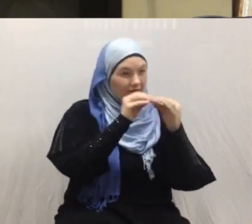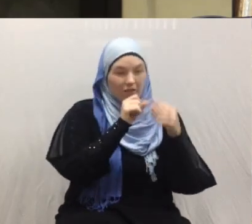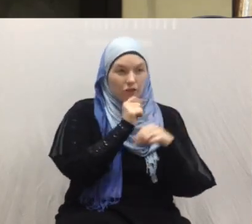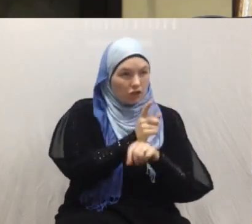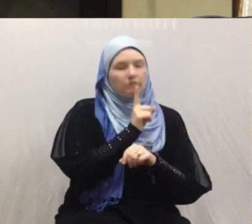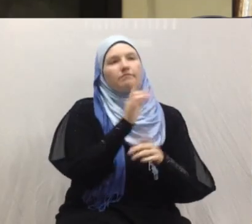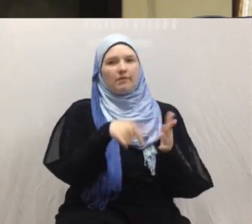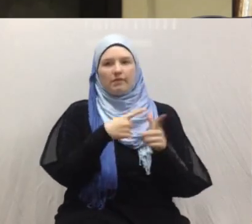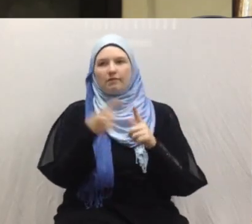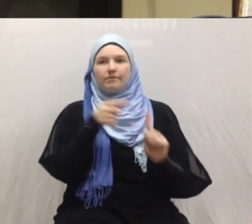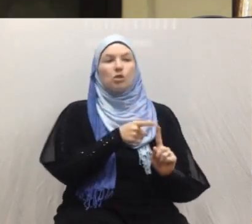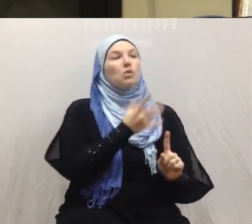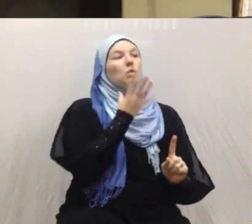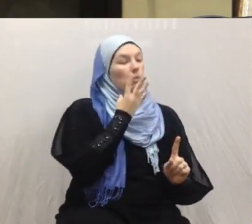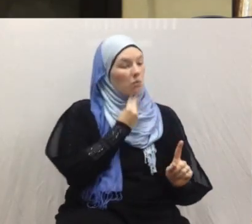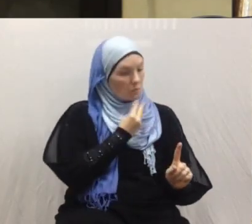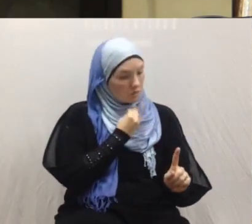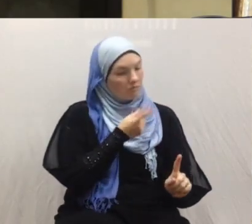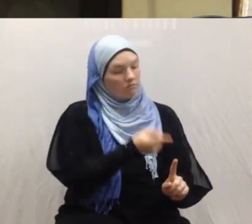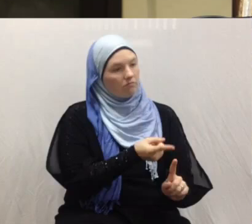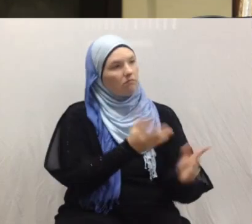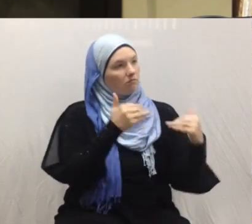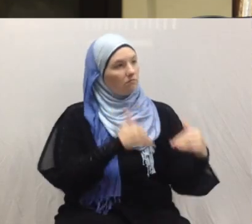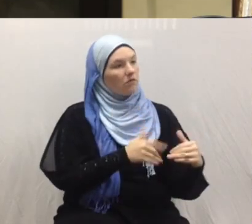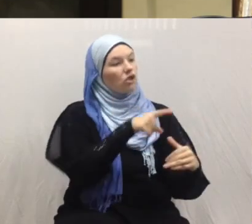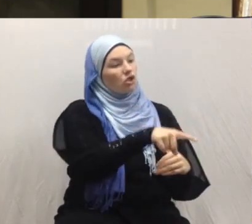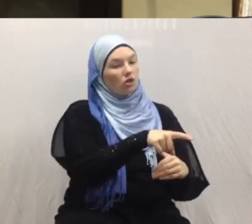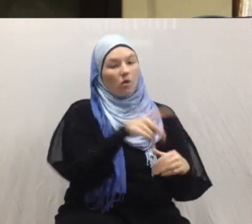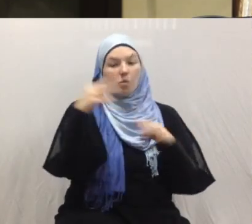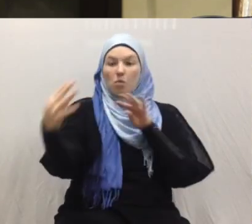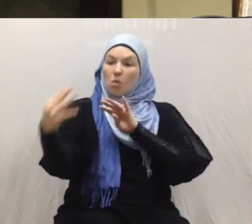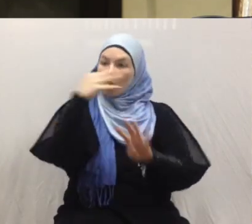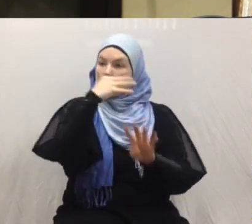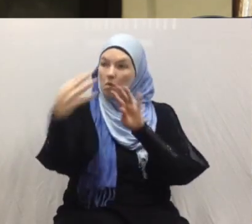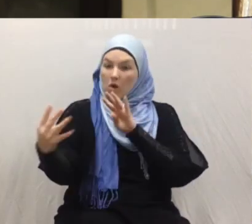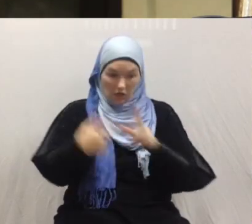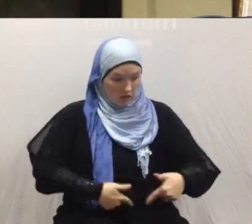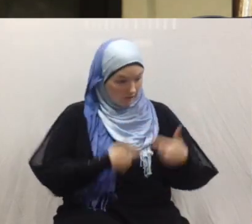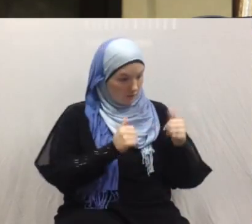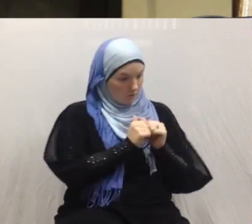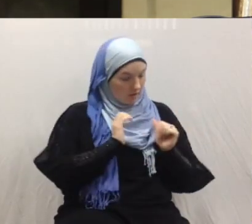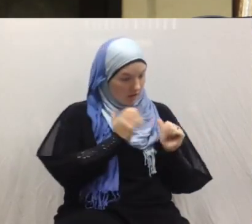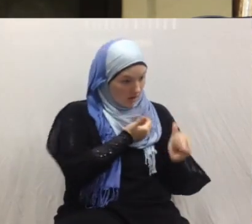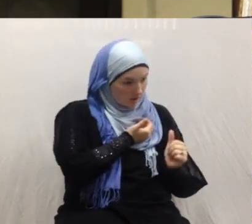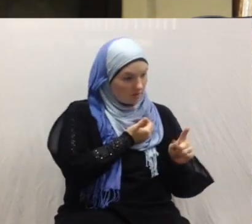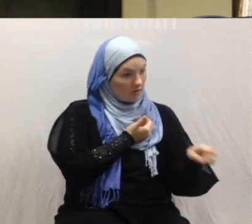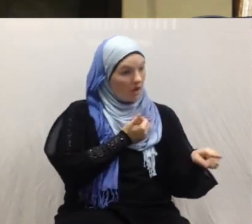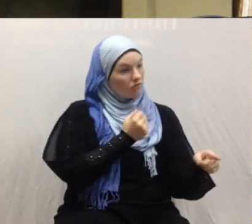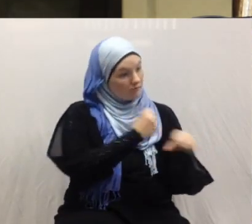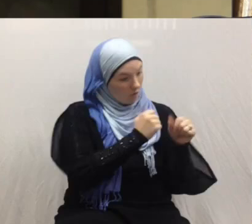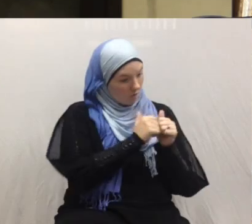The Jews shall contribute to the cost of war so long as they are fighting alongside the